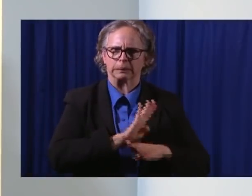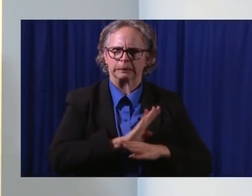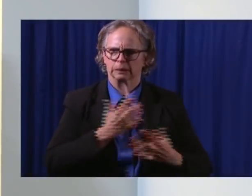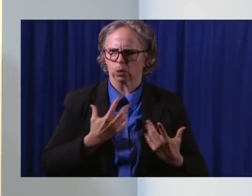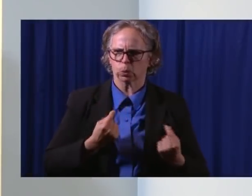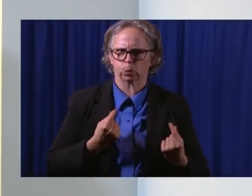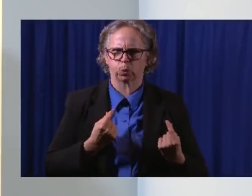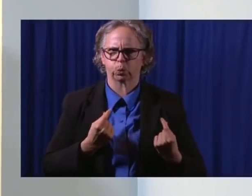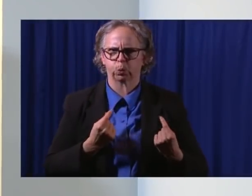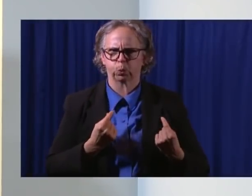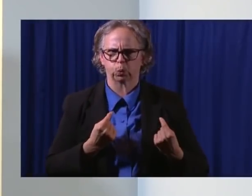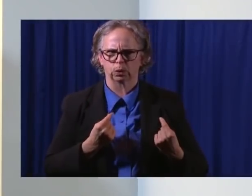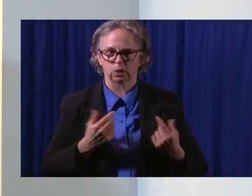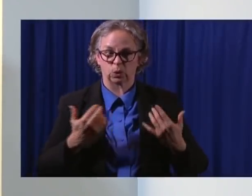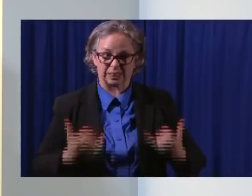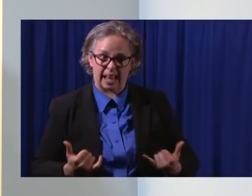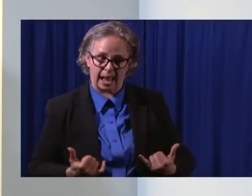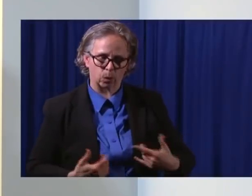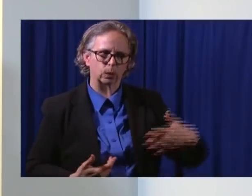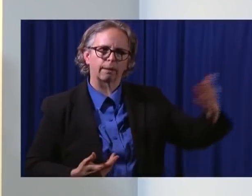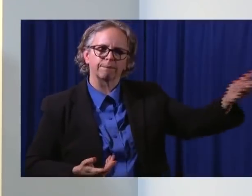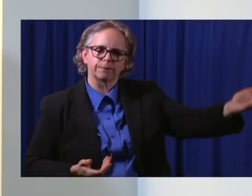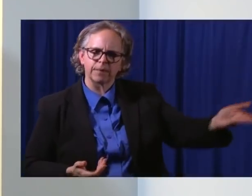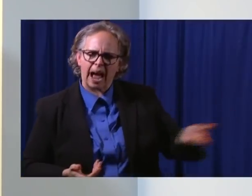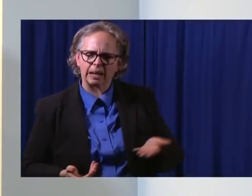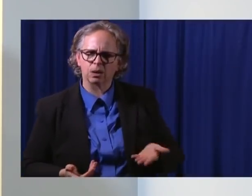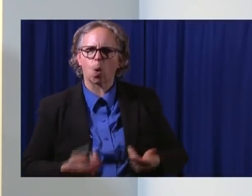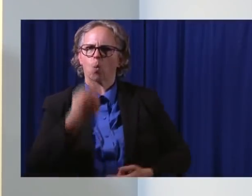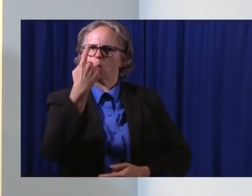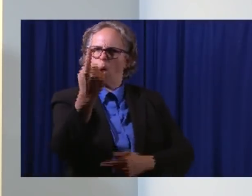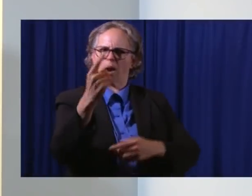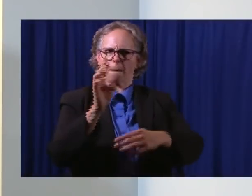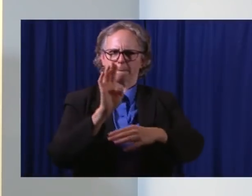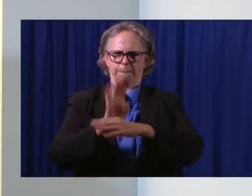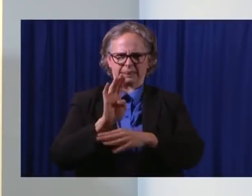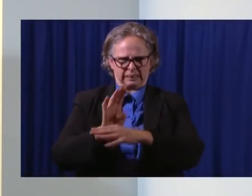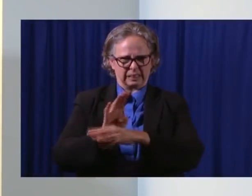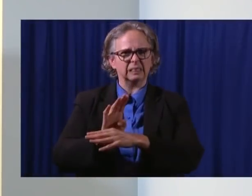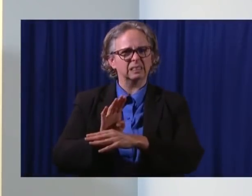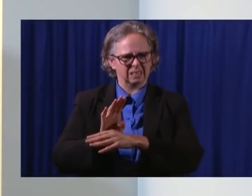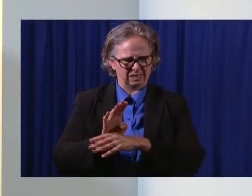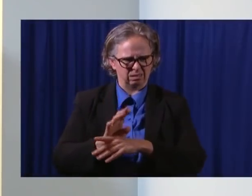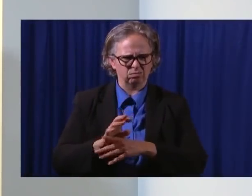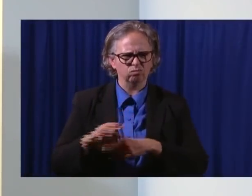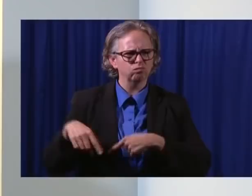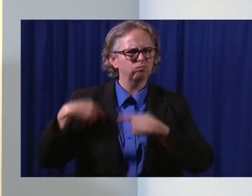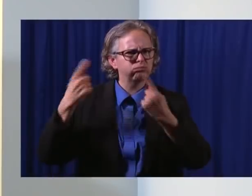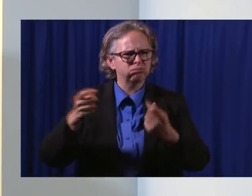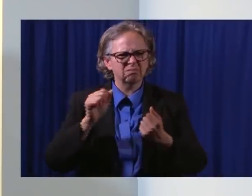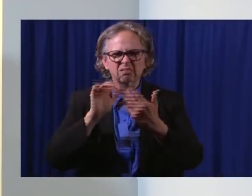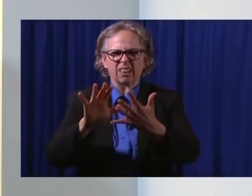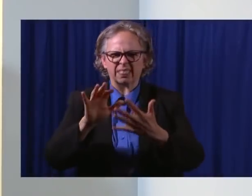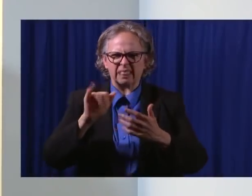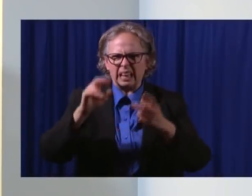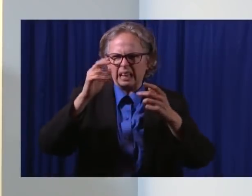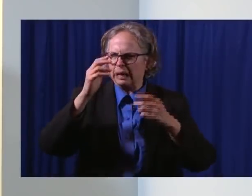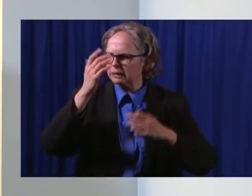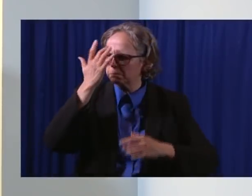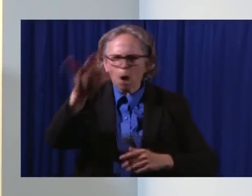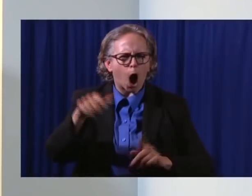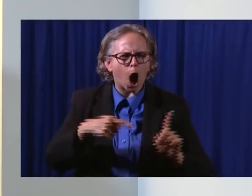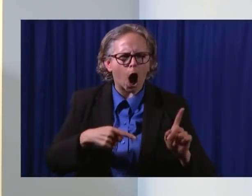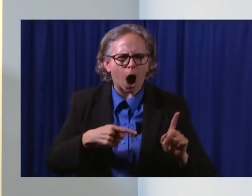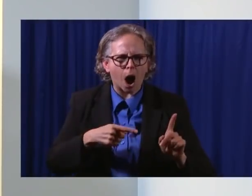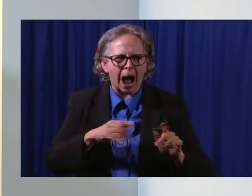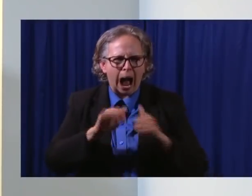we wanted to bring on one of those companies that are just smartly addressing the issue and how they operate in the community with their employees.